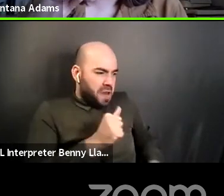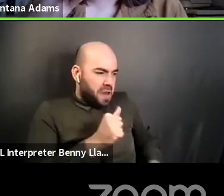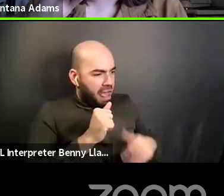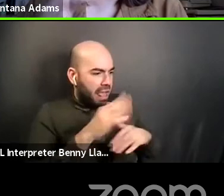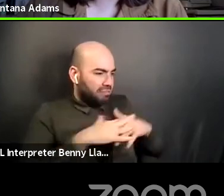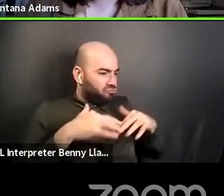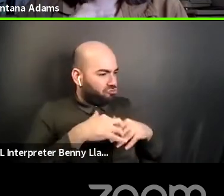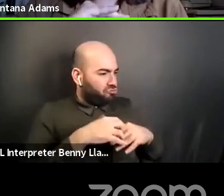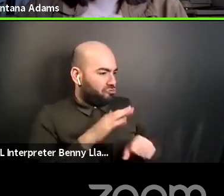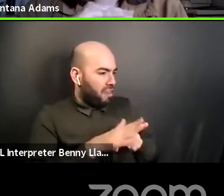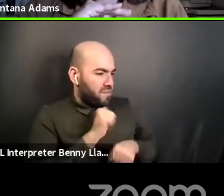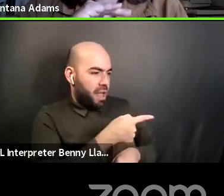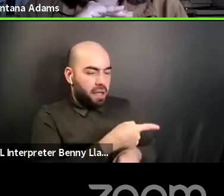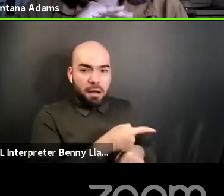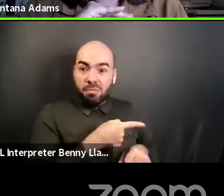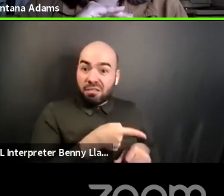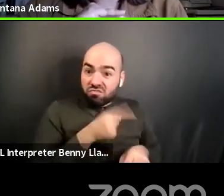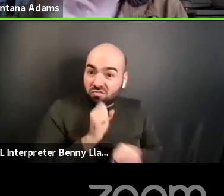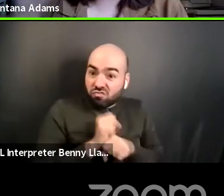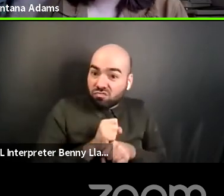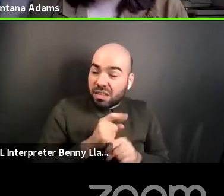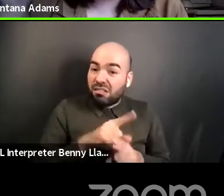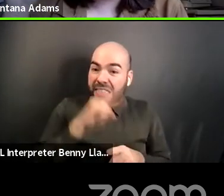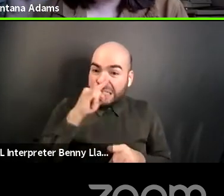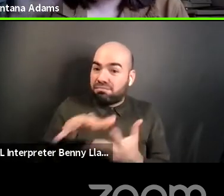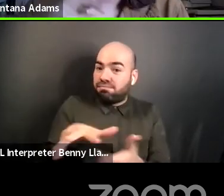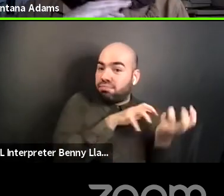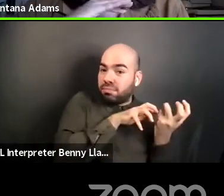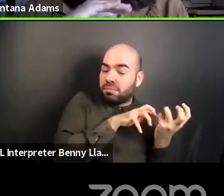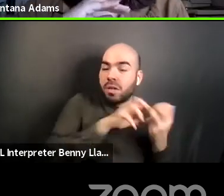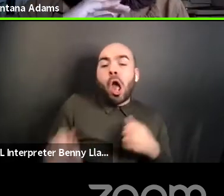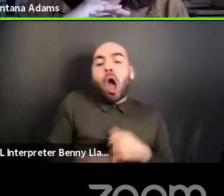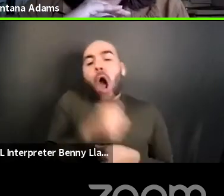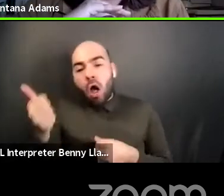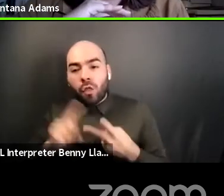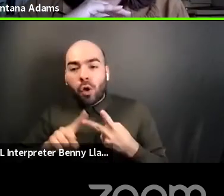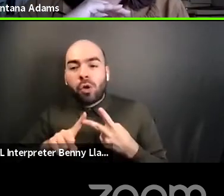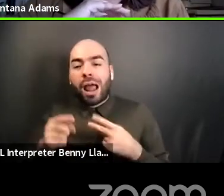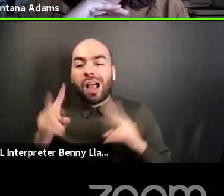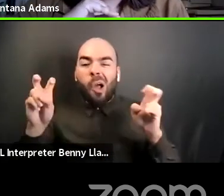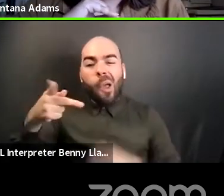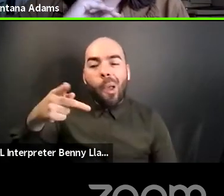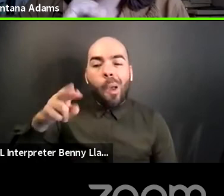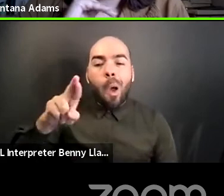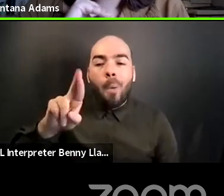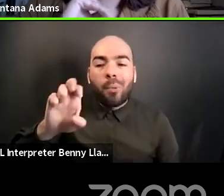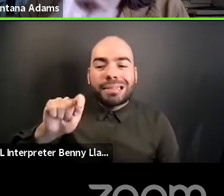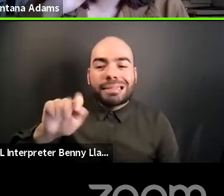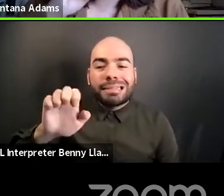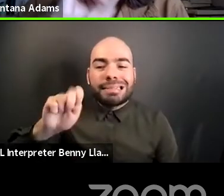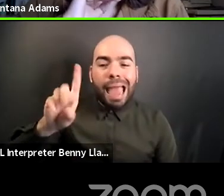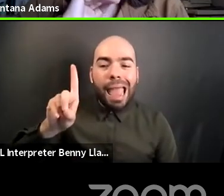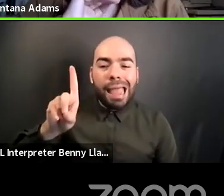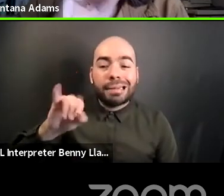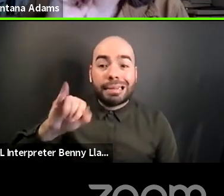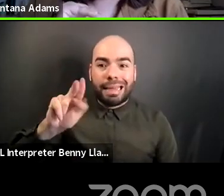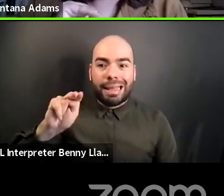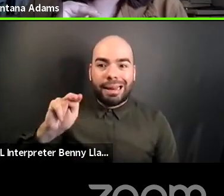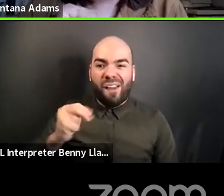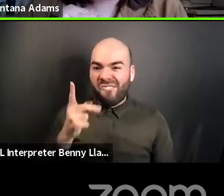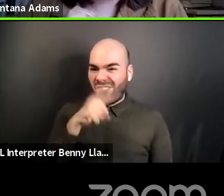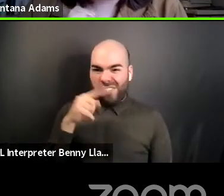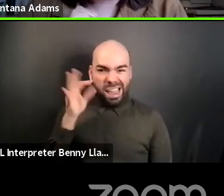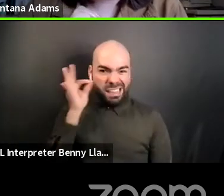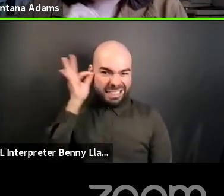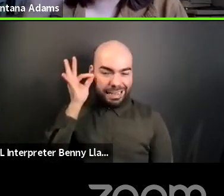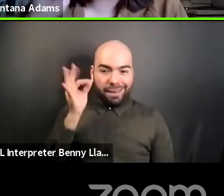But recently, there was somebody who was outed as a pretendian. And there was an article, a really good article, I don't know how to